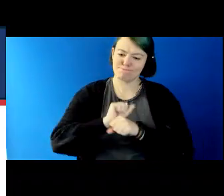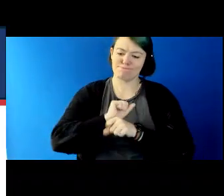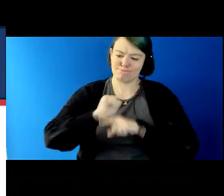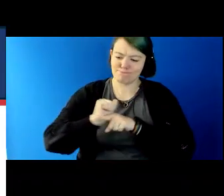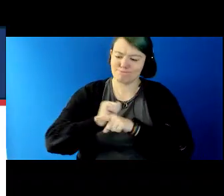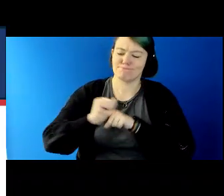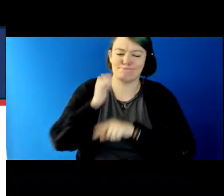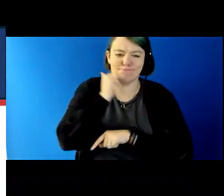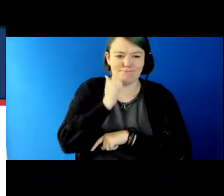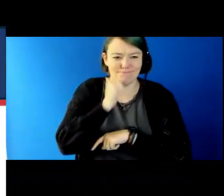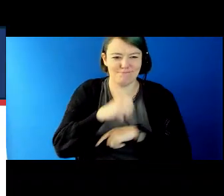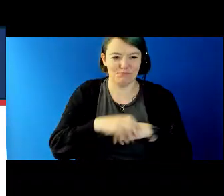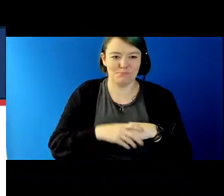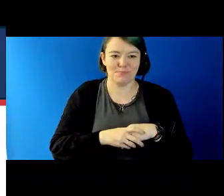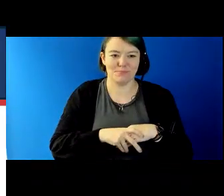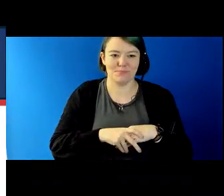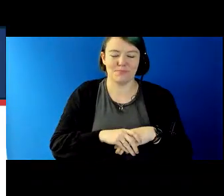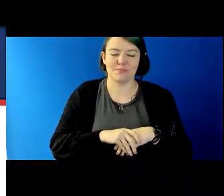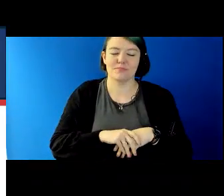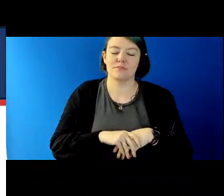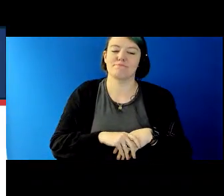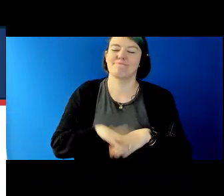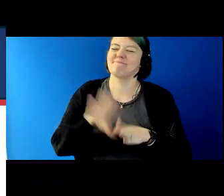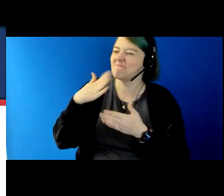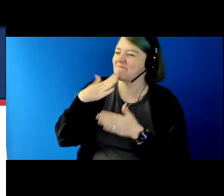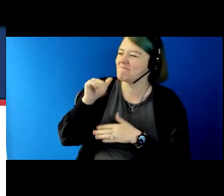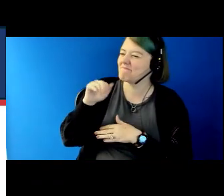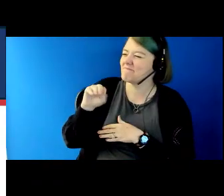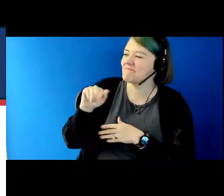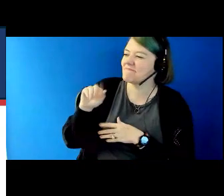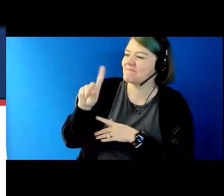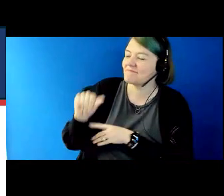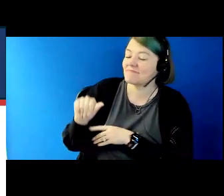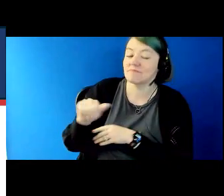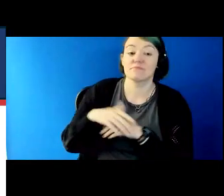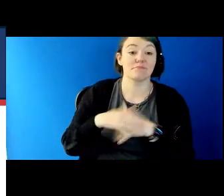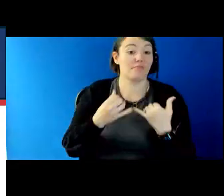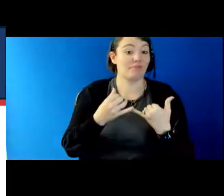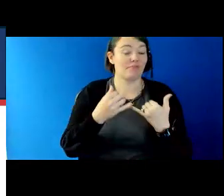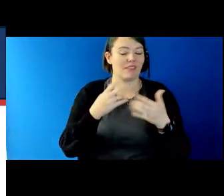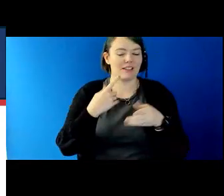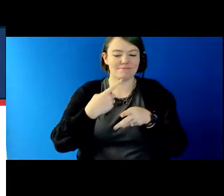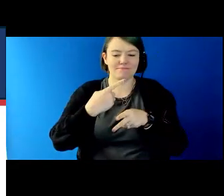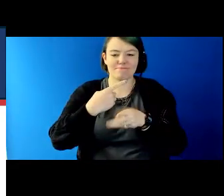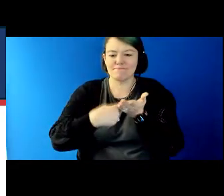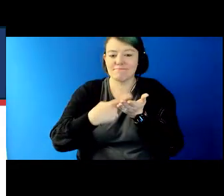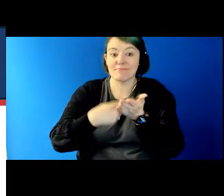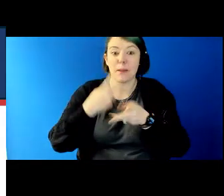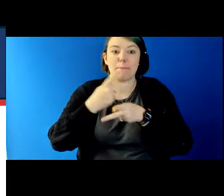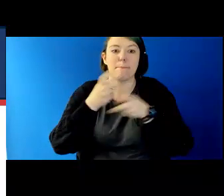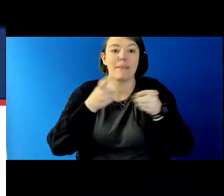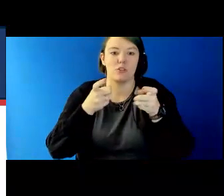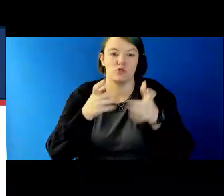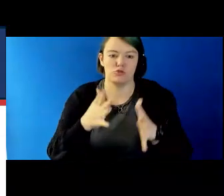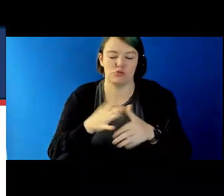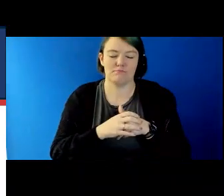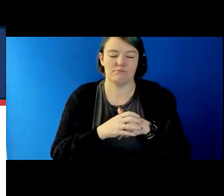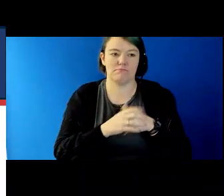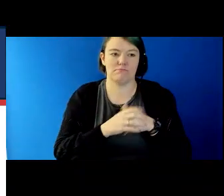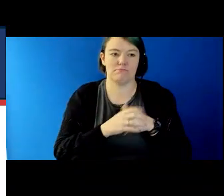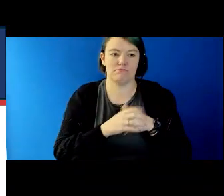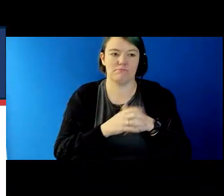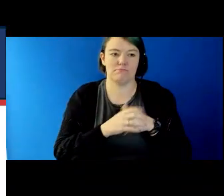Thanks, Amanda. Now let's talk a little bit about frontline managers, because while executive support really sets the vision, it's